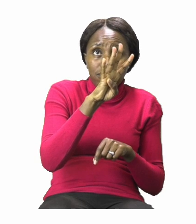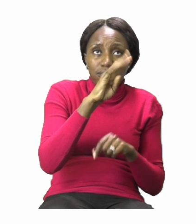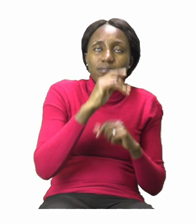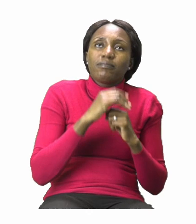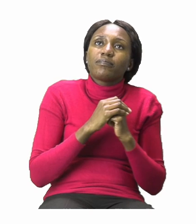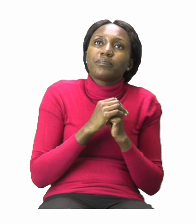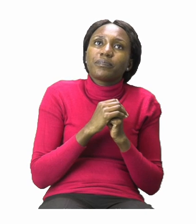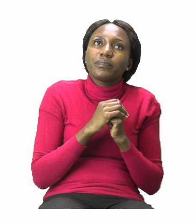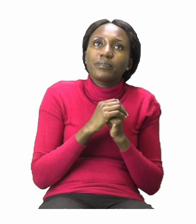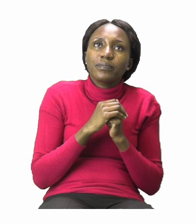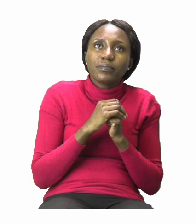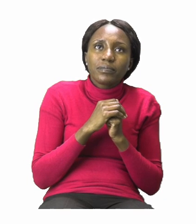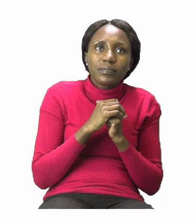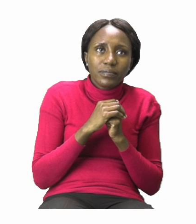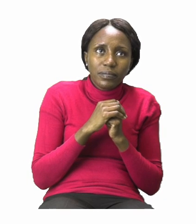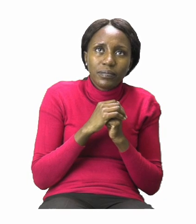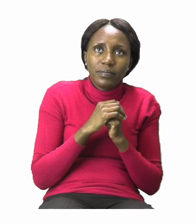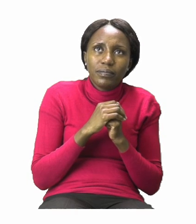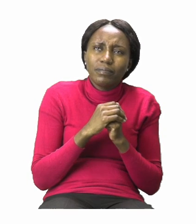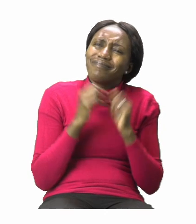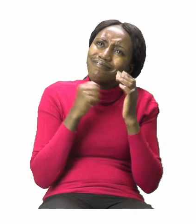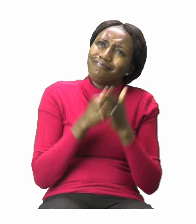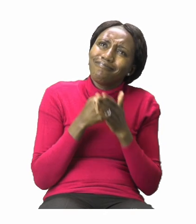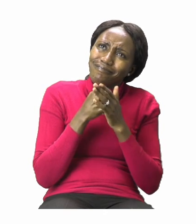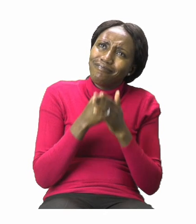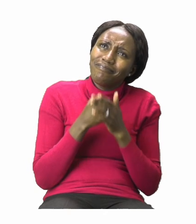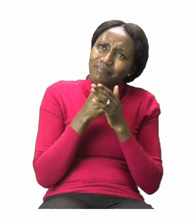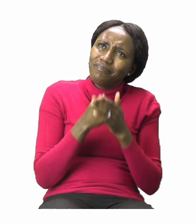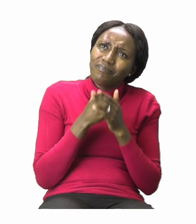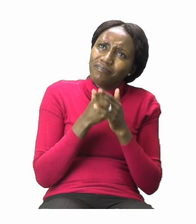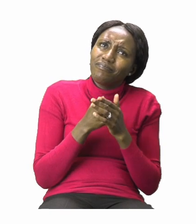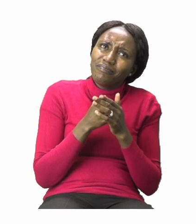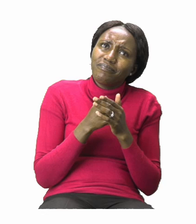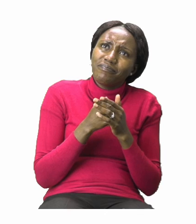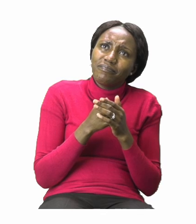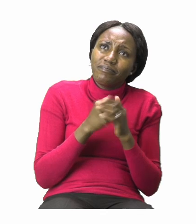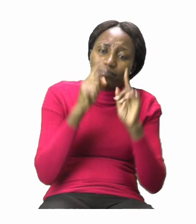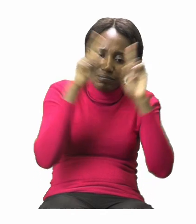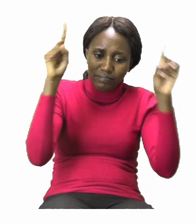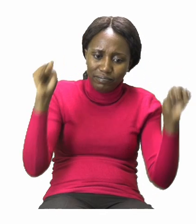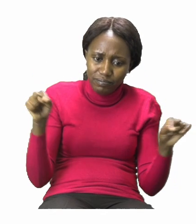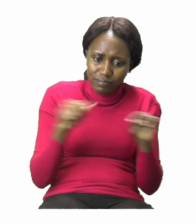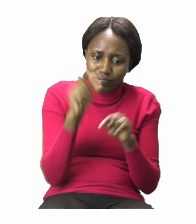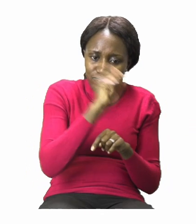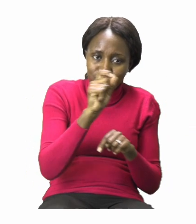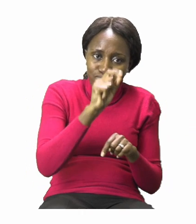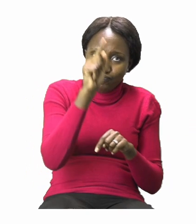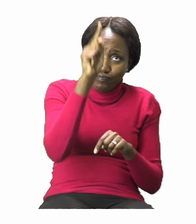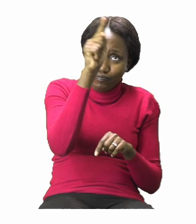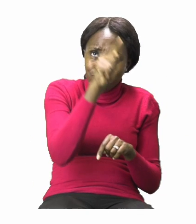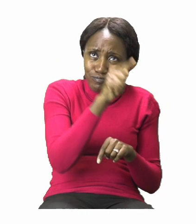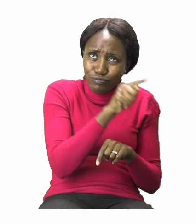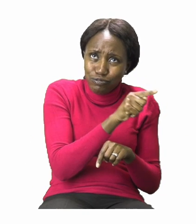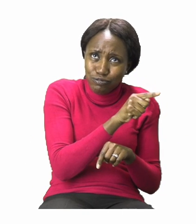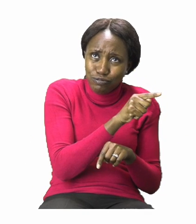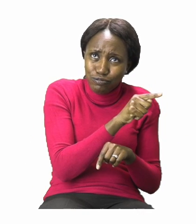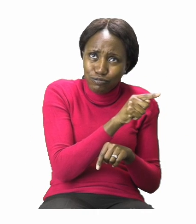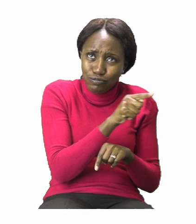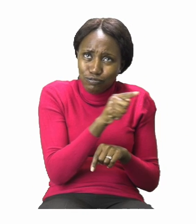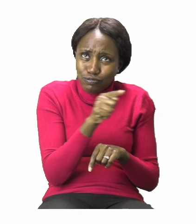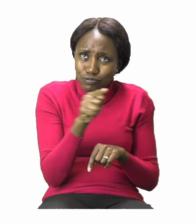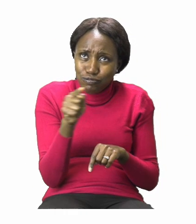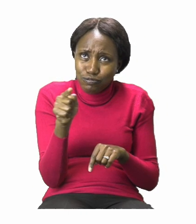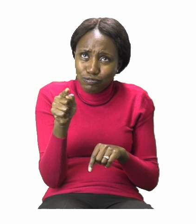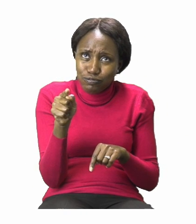trace lines. Try hard to fill the box, and you're going to start at the top of the box,